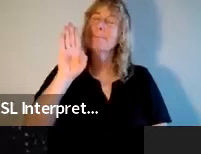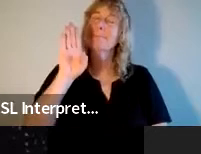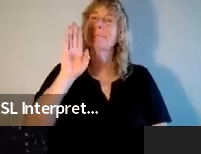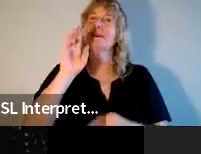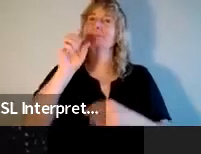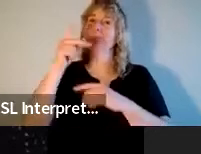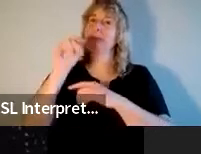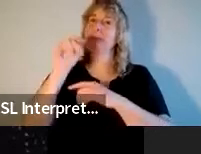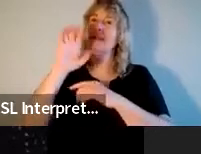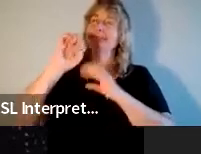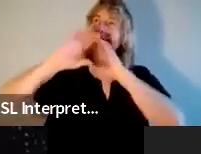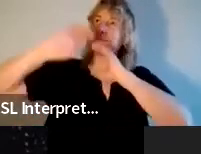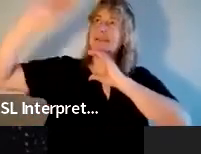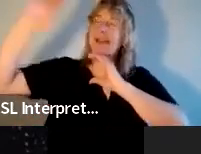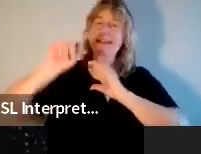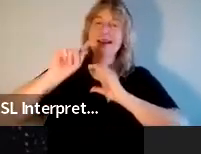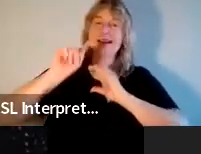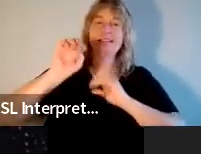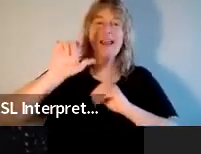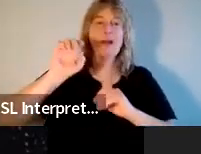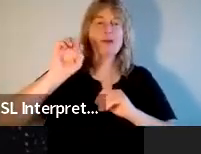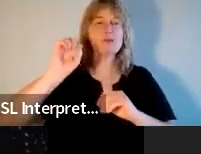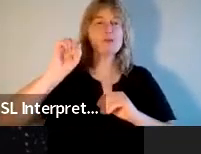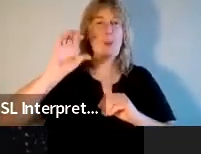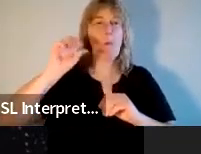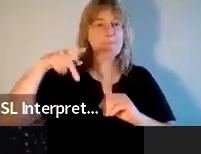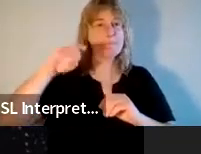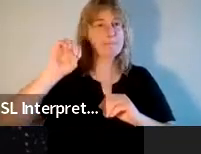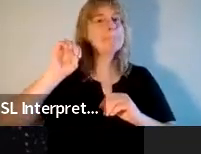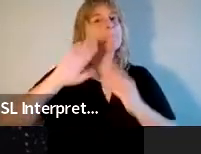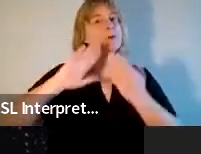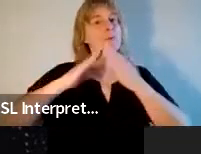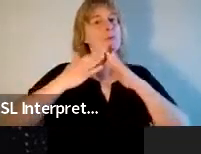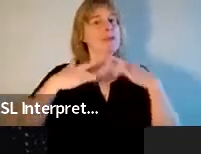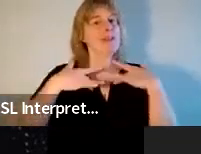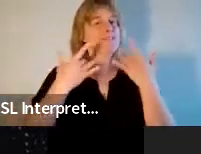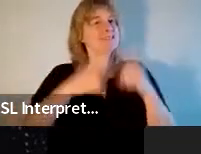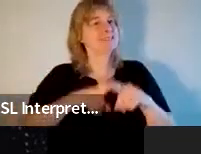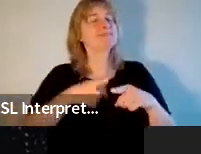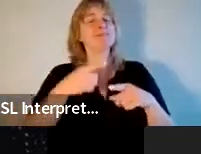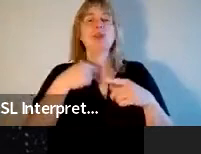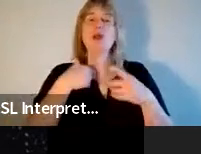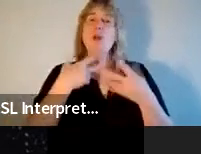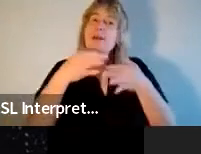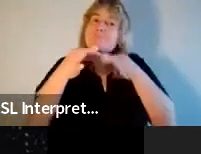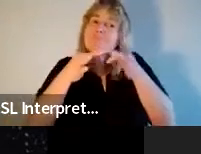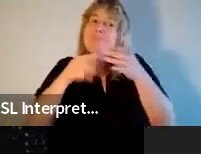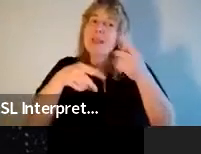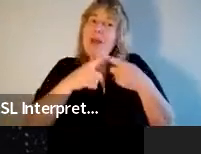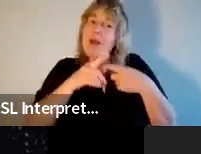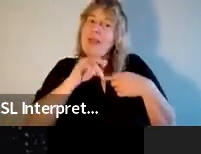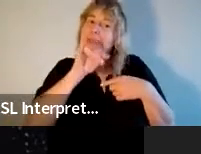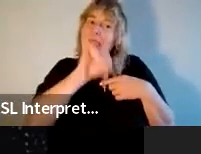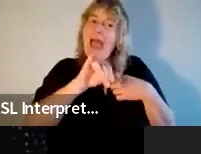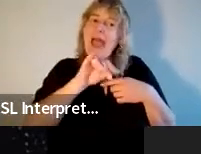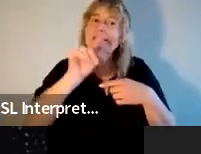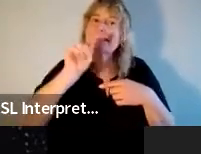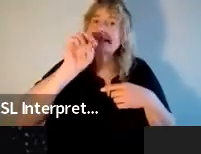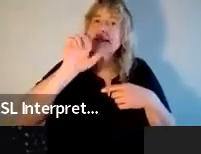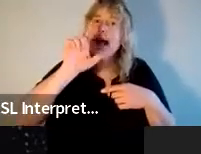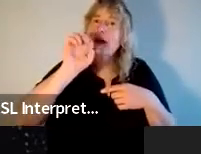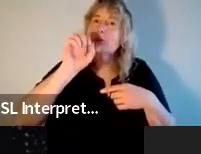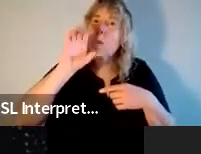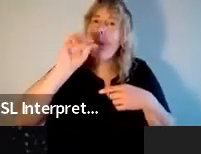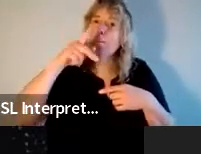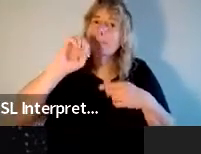and looking forward to telling you a little bit about the James Webb Space Telescope and the excitement around it